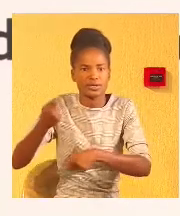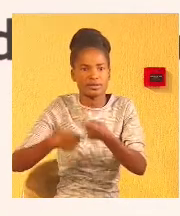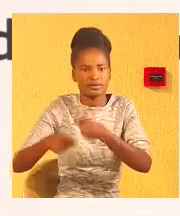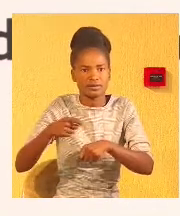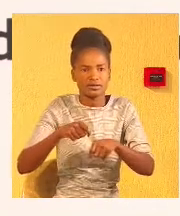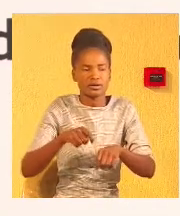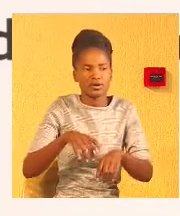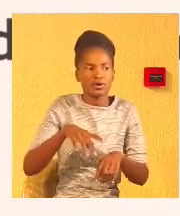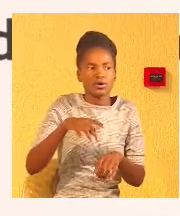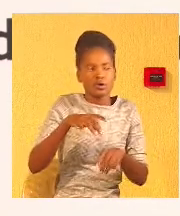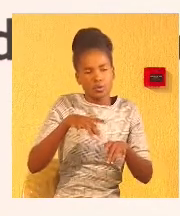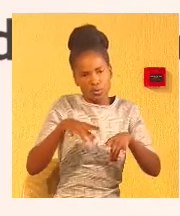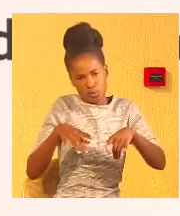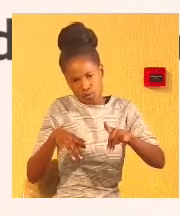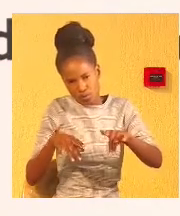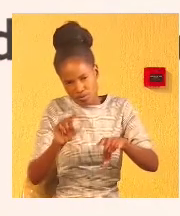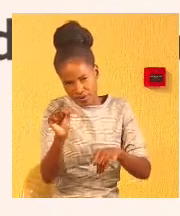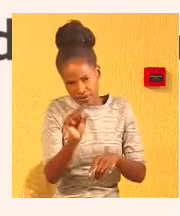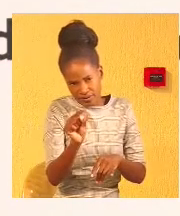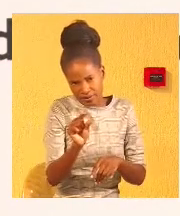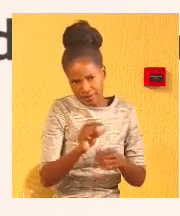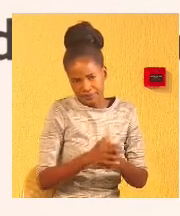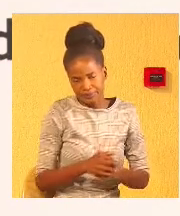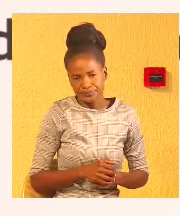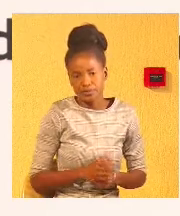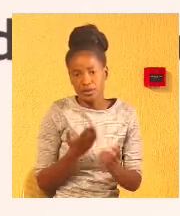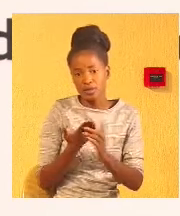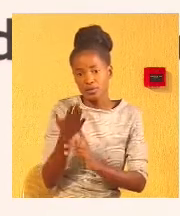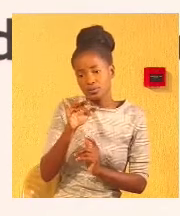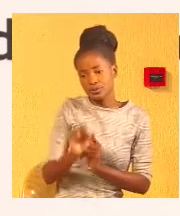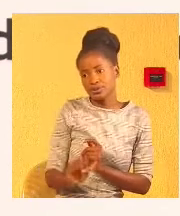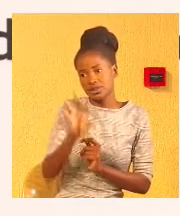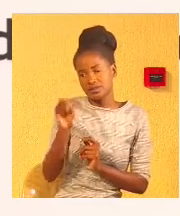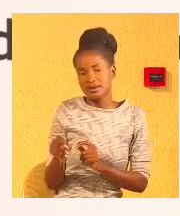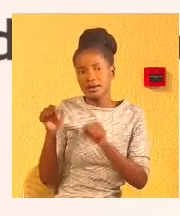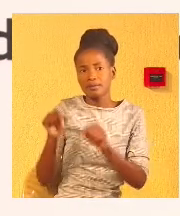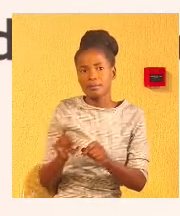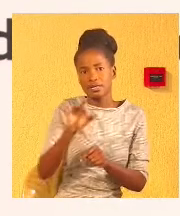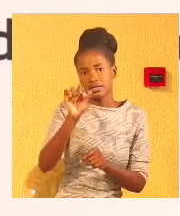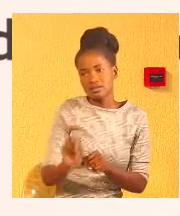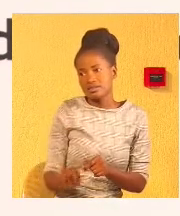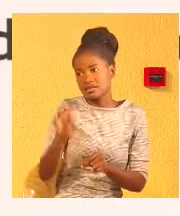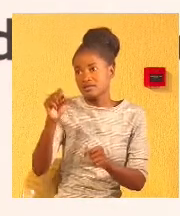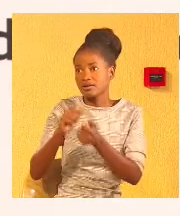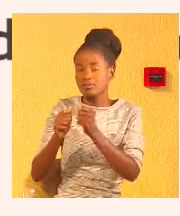through buyers that are mainly from South Africa. But then South Africa is hit by